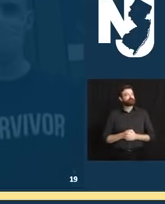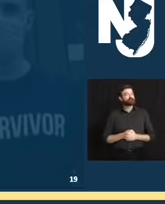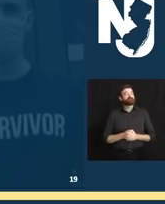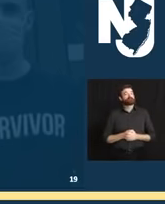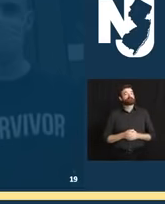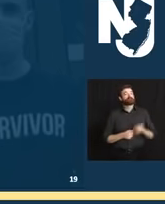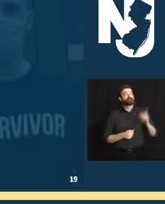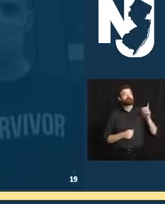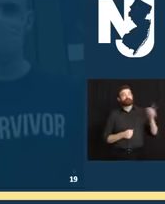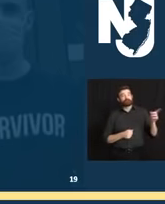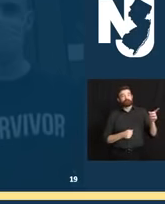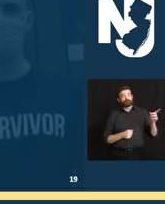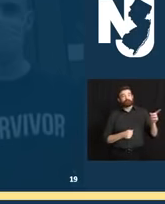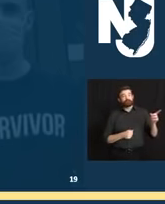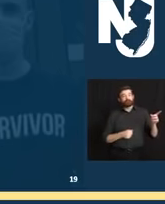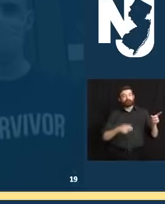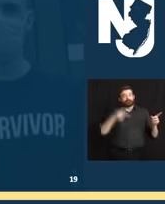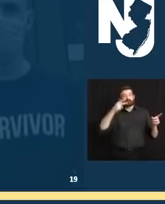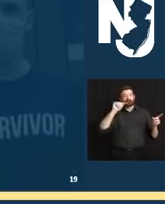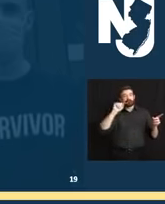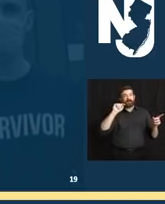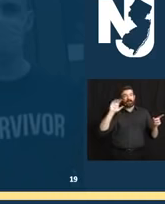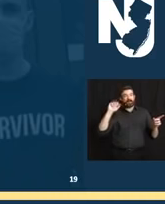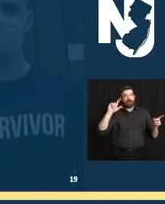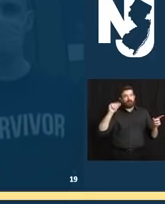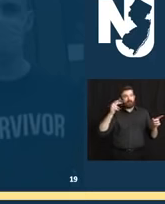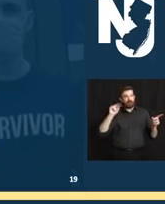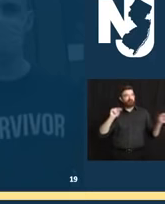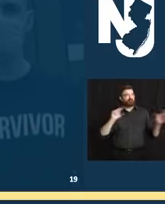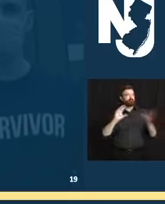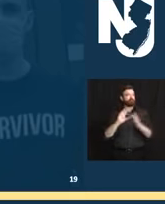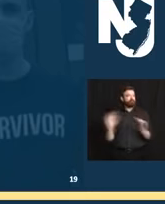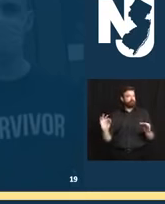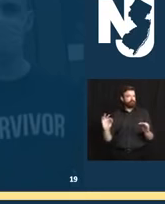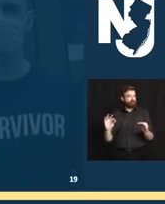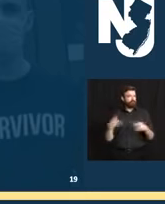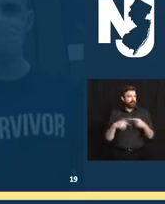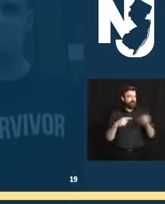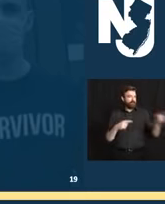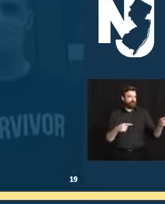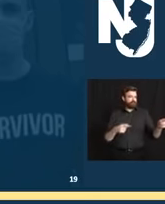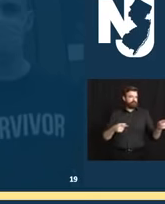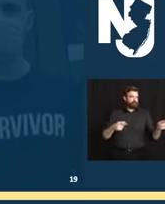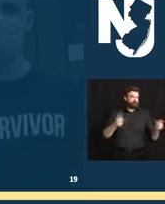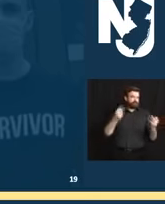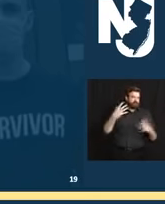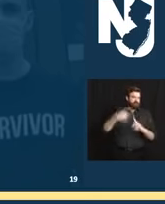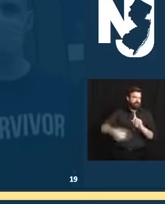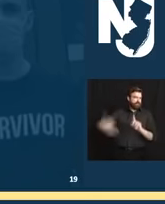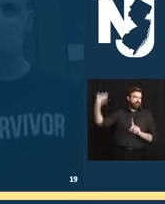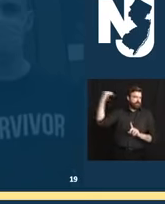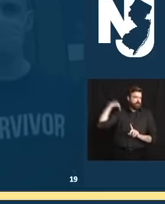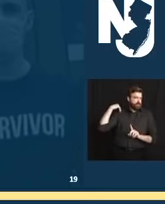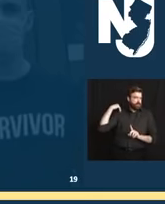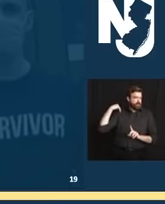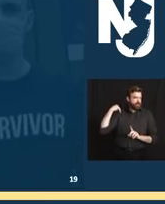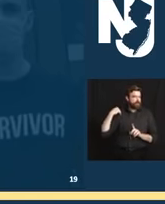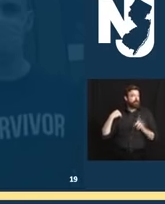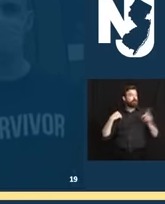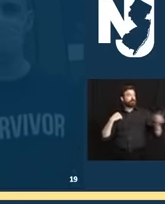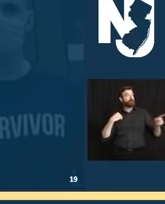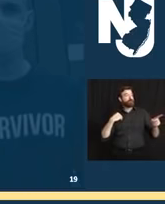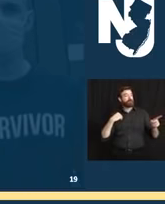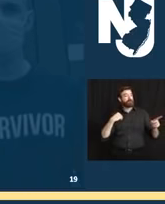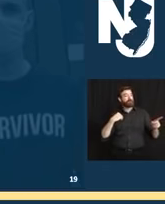months ago, Manchester Police Sergeant Antonio Ellis. After 35 days at Cooper University Hospital in Camden